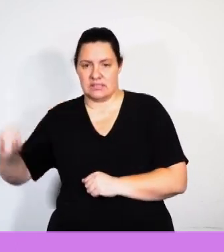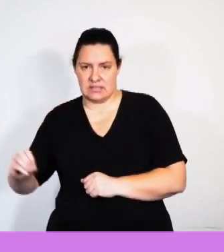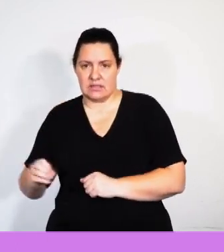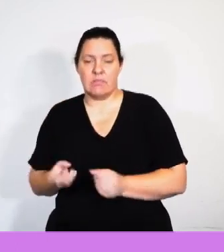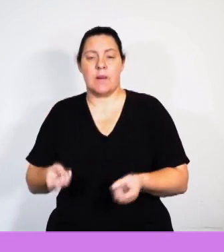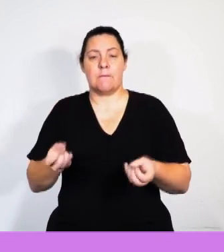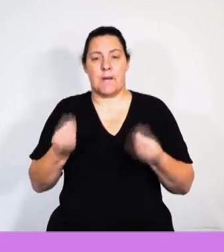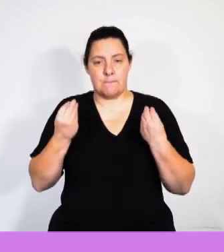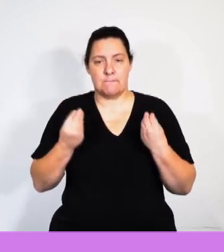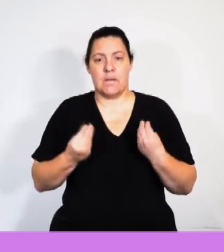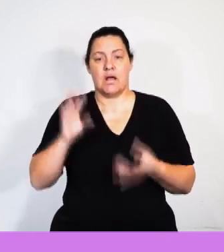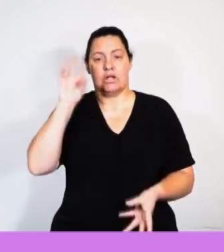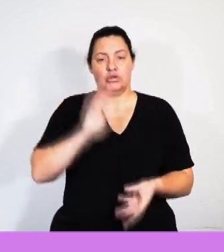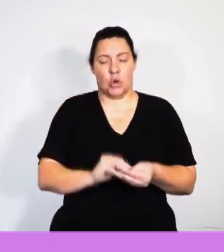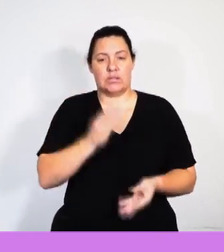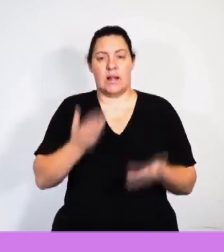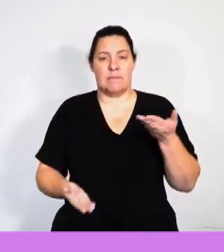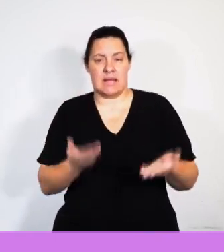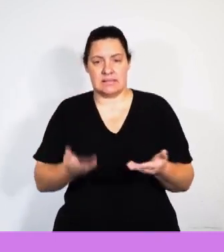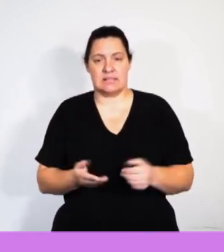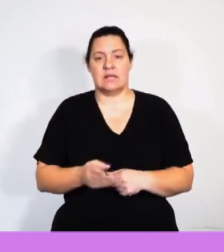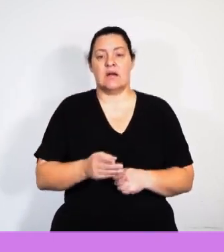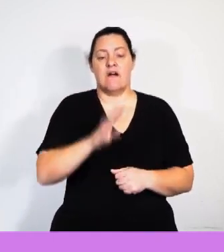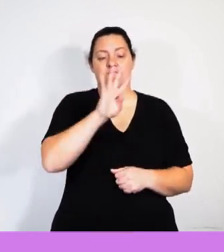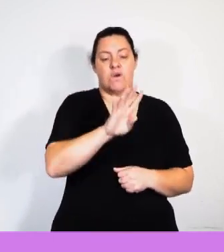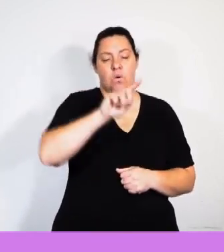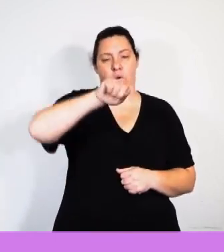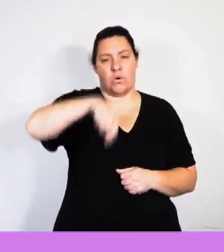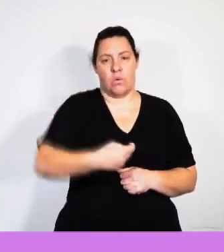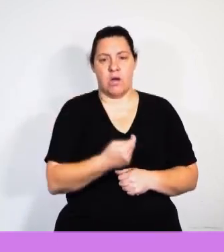This gives us a total mass of